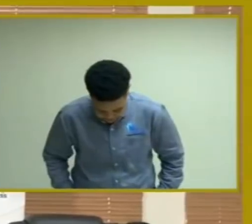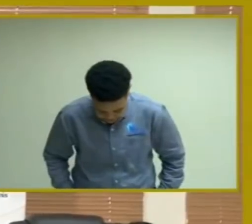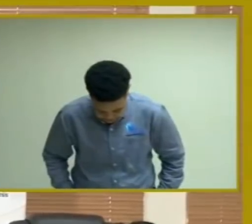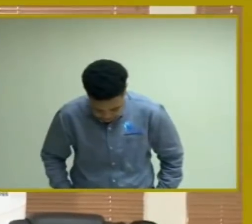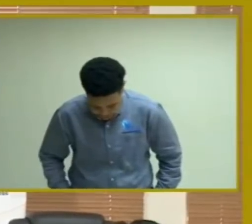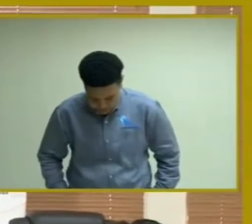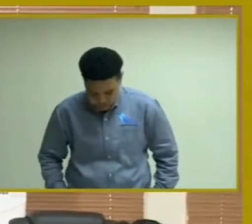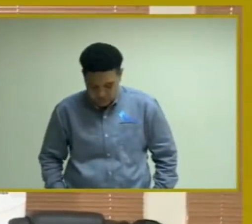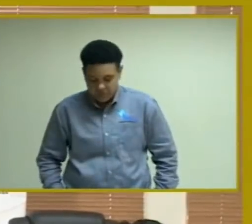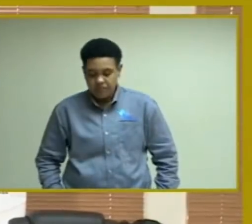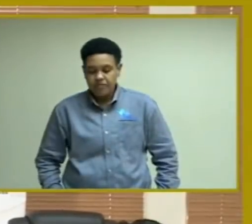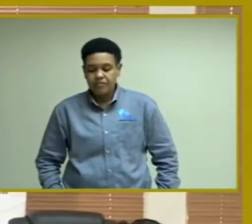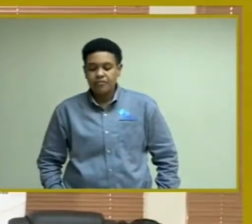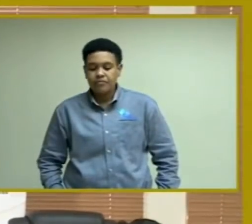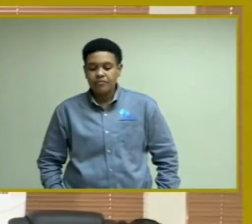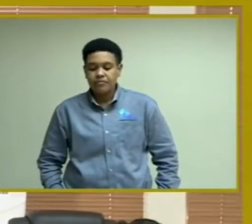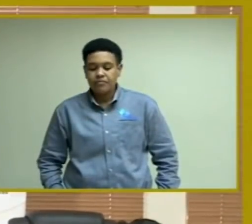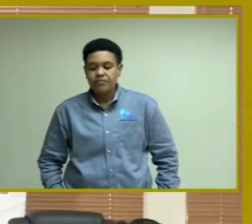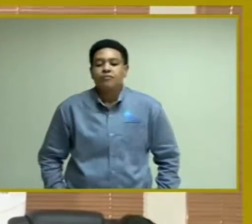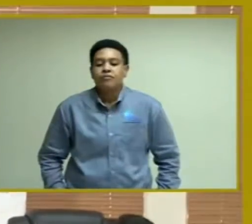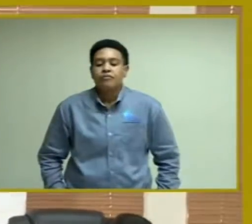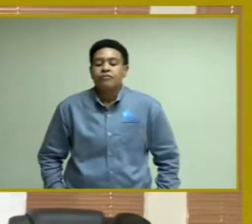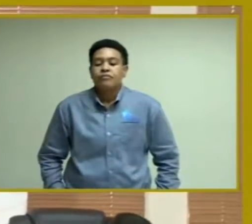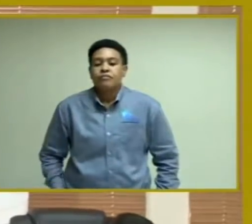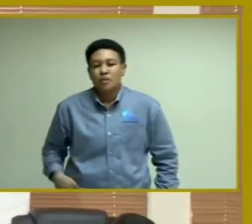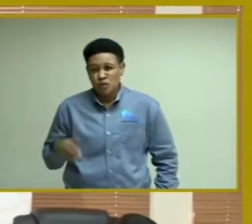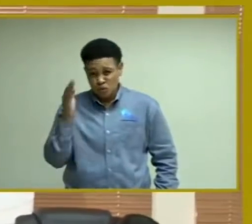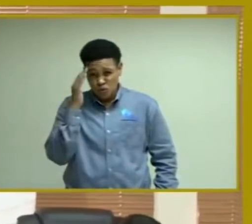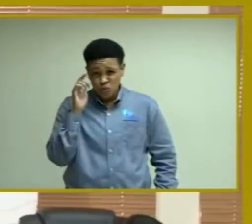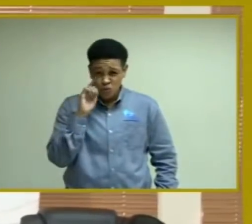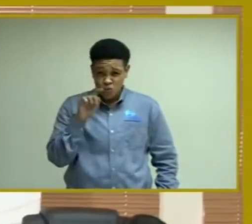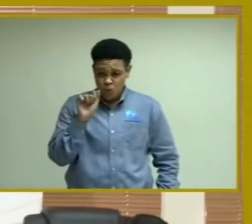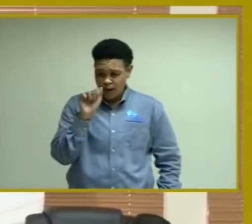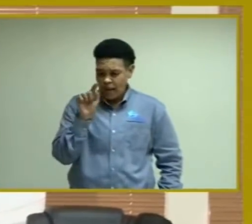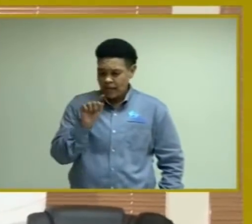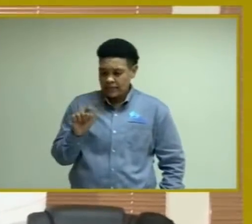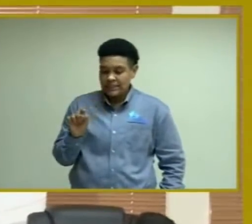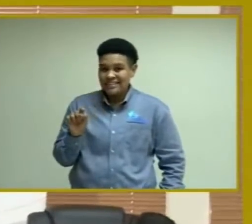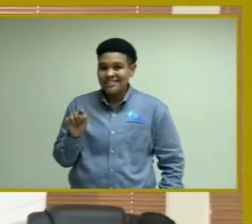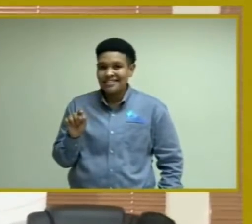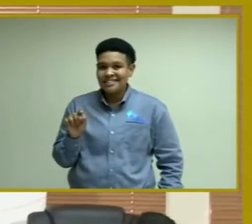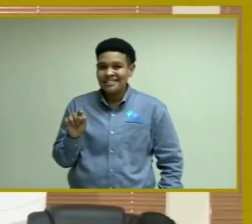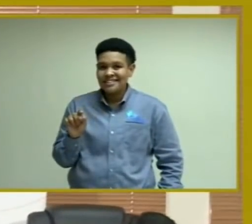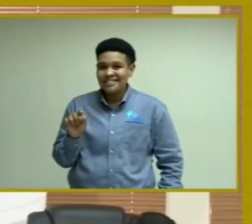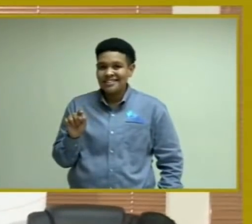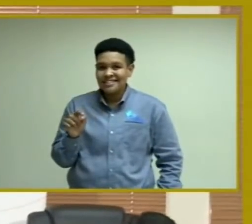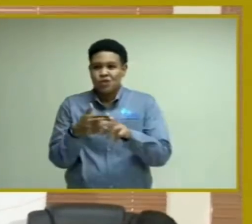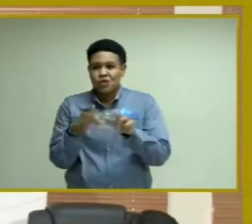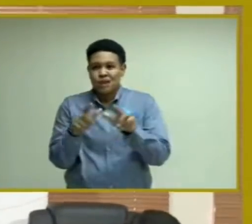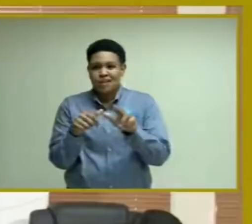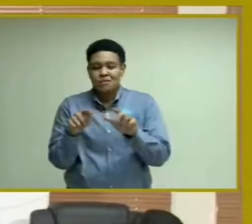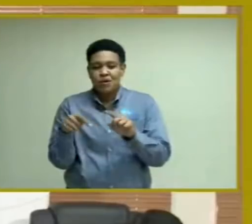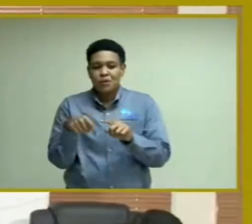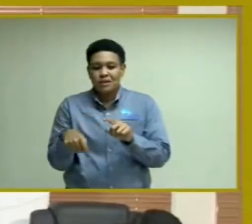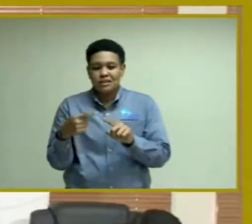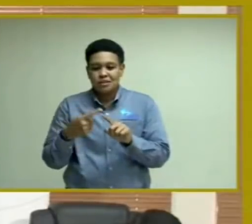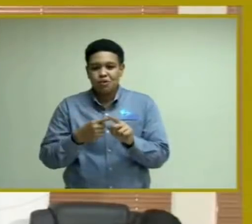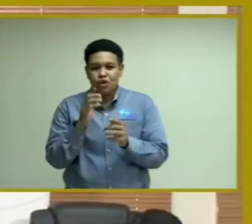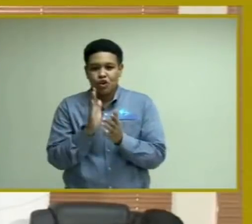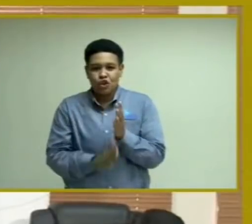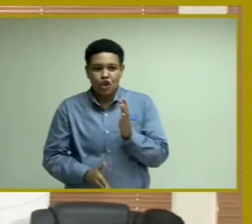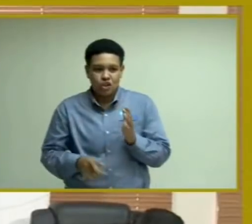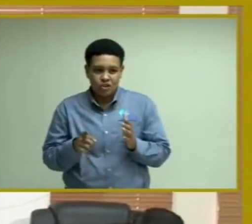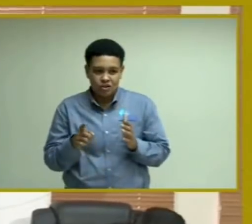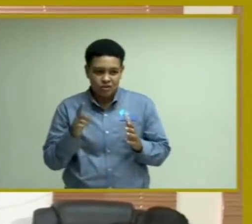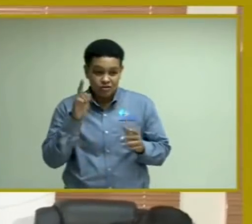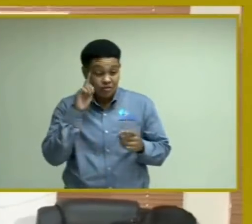Dr. Tufton, we know that some of the AstraZeneca vaccines should expire at the end of this month. Are